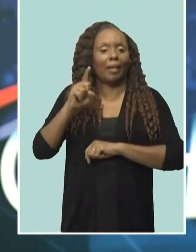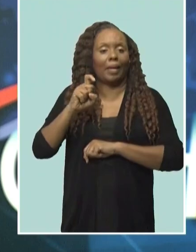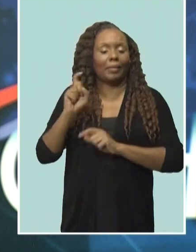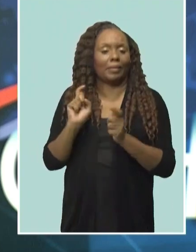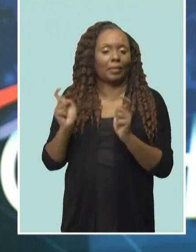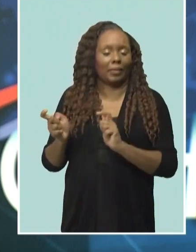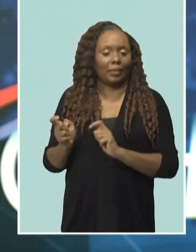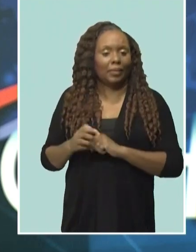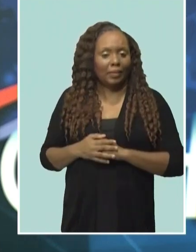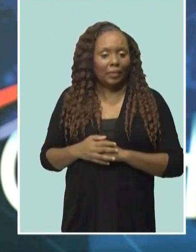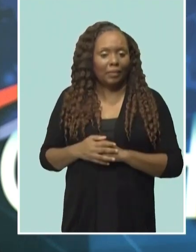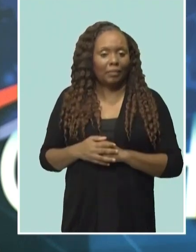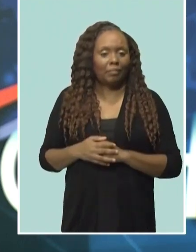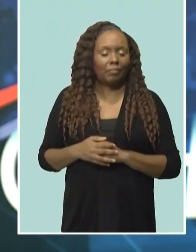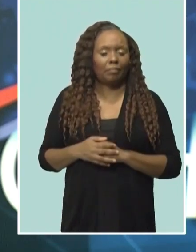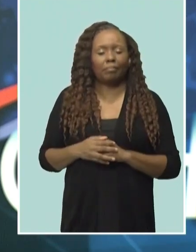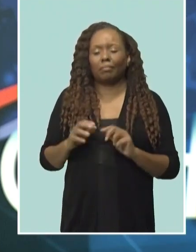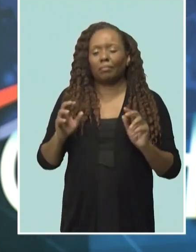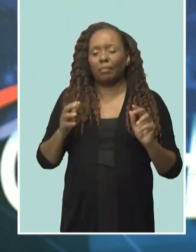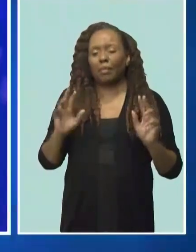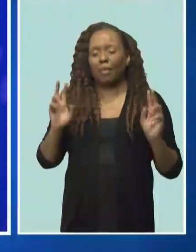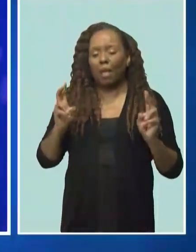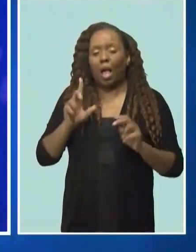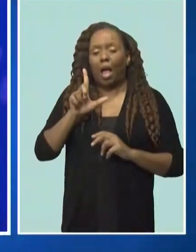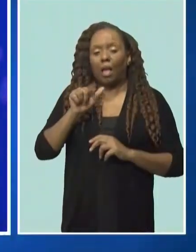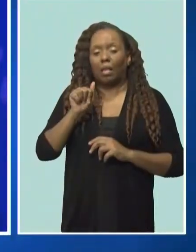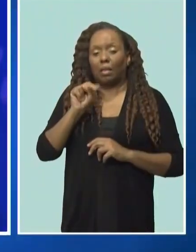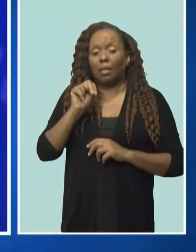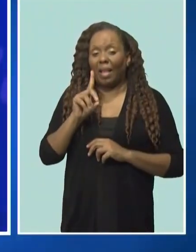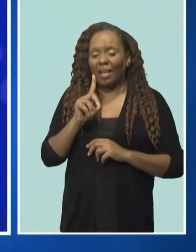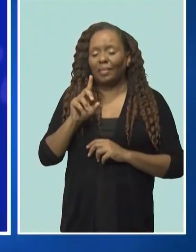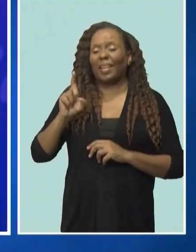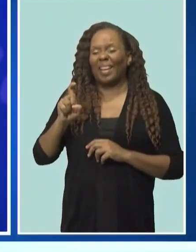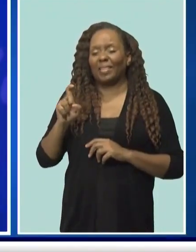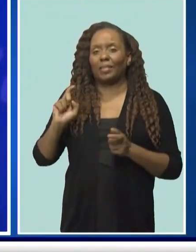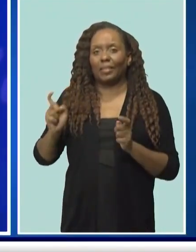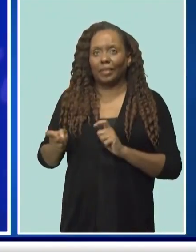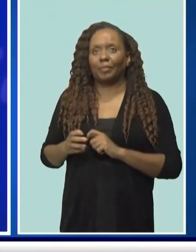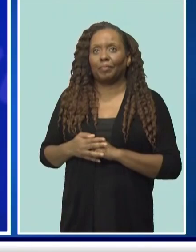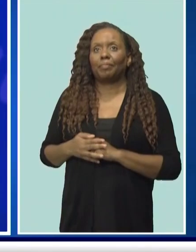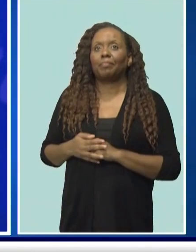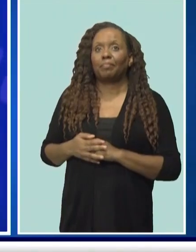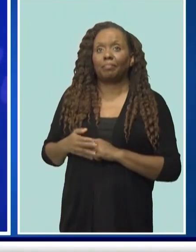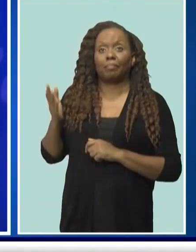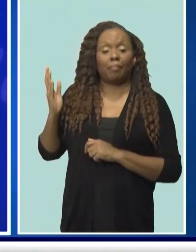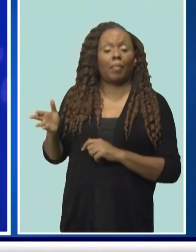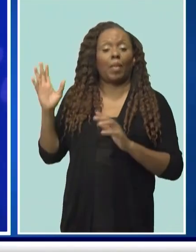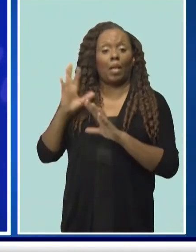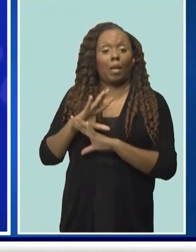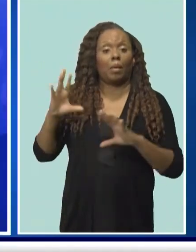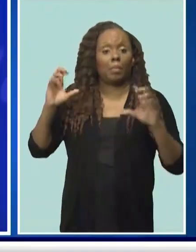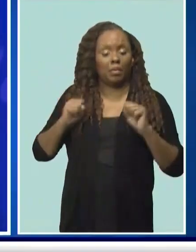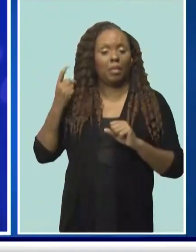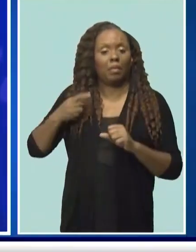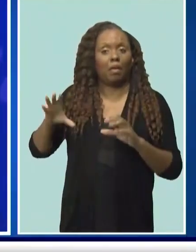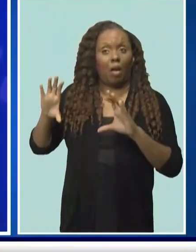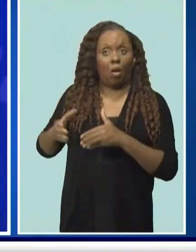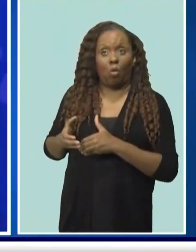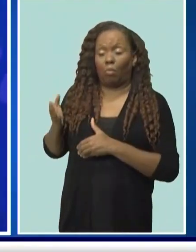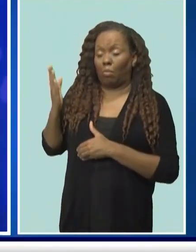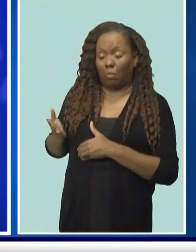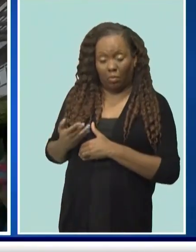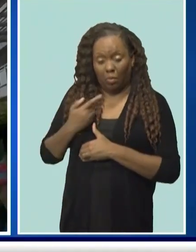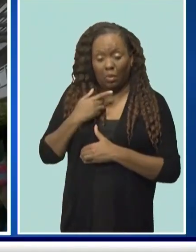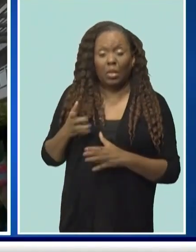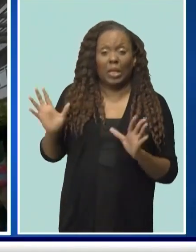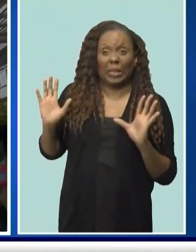Trevor Thorpe reports. President and Chief Executive Officer of the E-Communications Group Incorporated, Robert Burke, says the